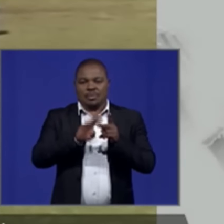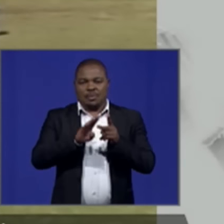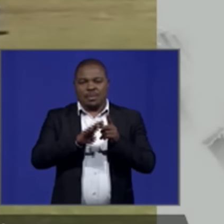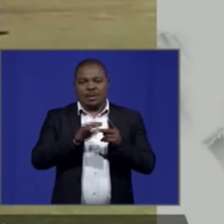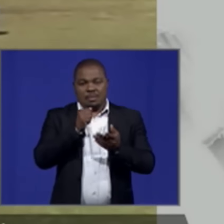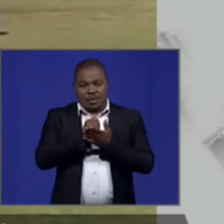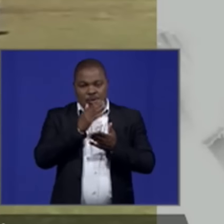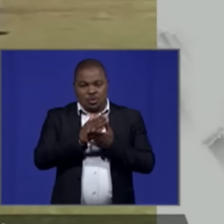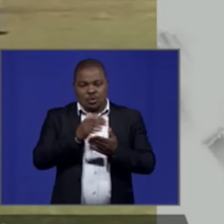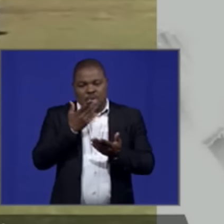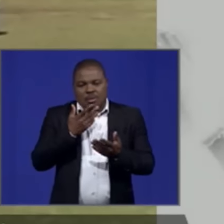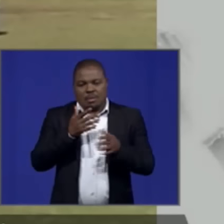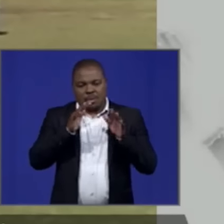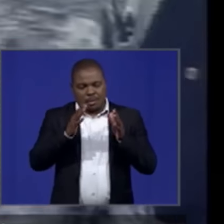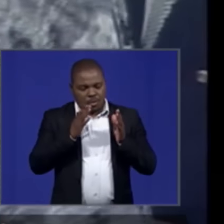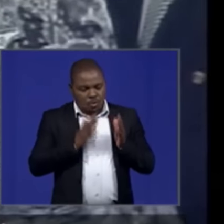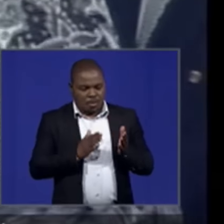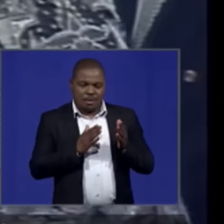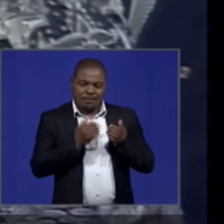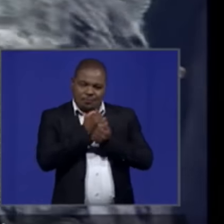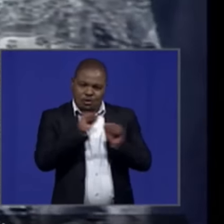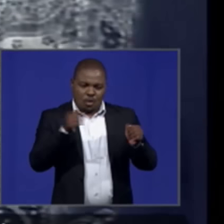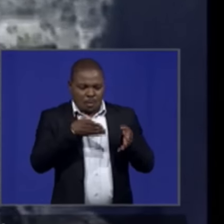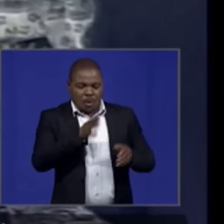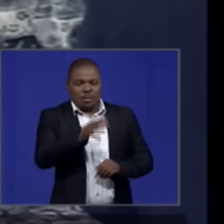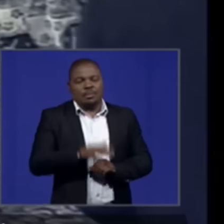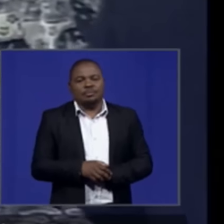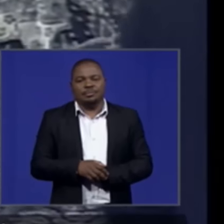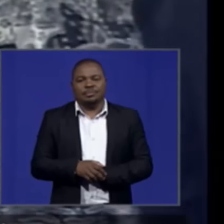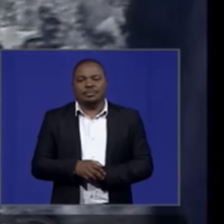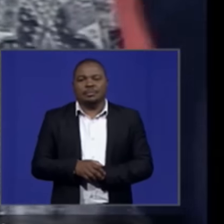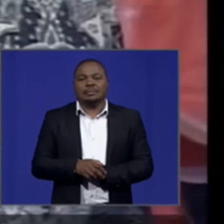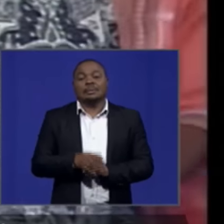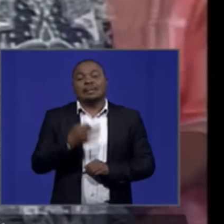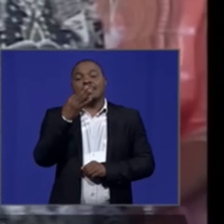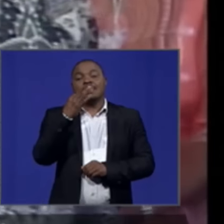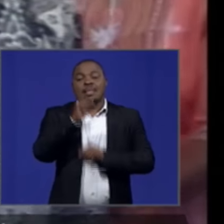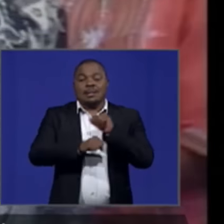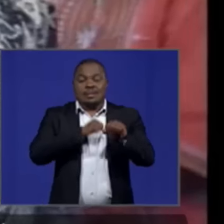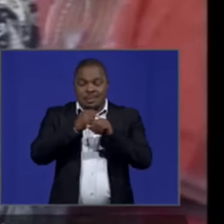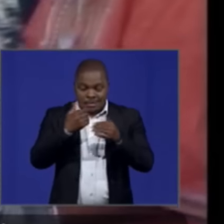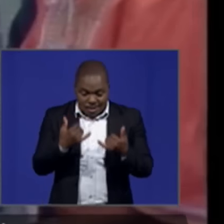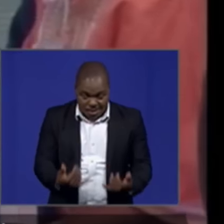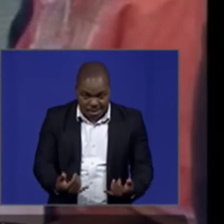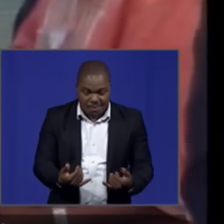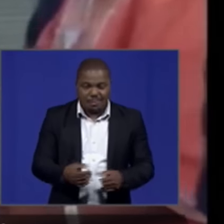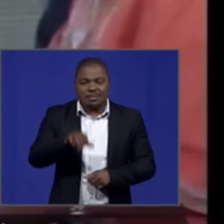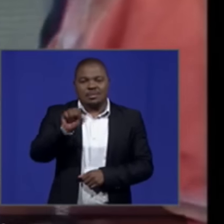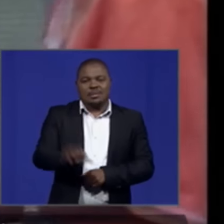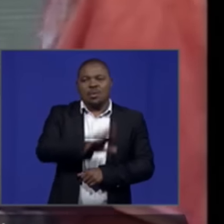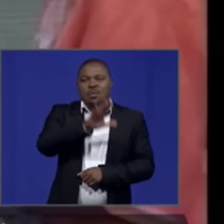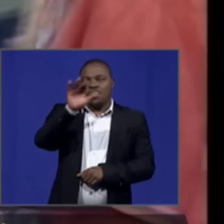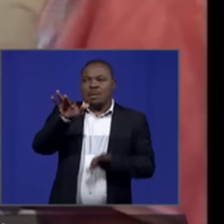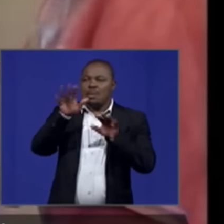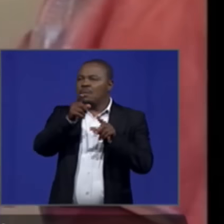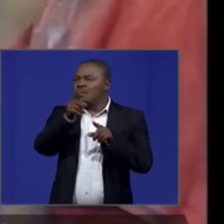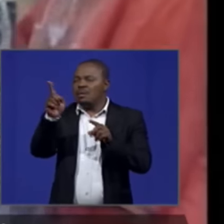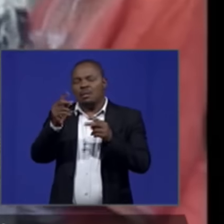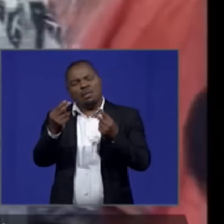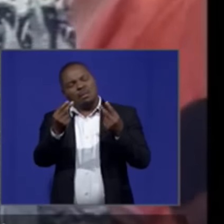widen the frontiers of human freedom. Dingwaga di feta 30 ma-Afrika Borwa a sekaseka boleng